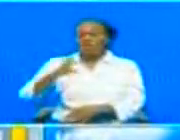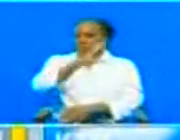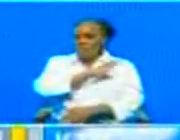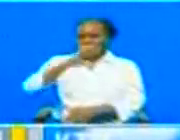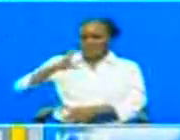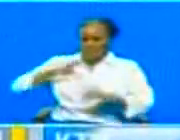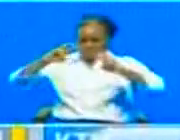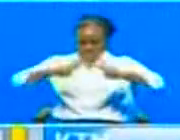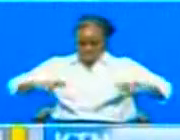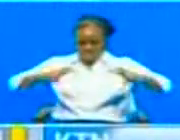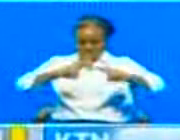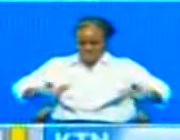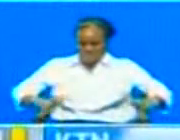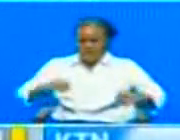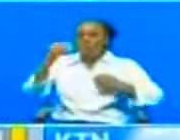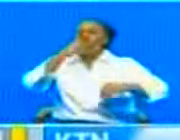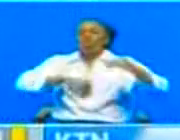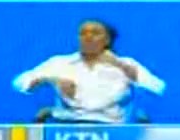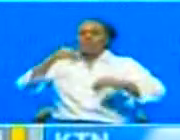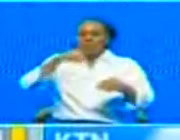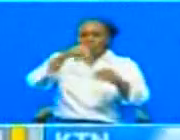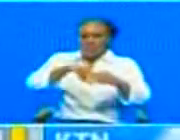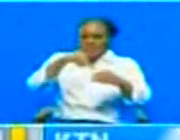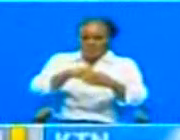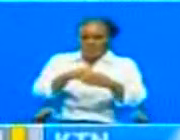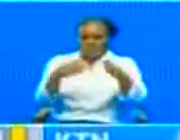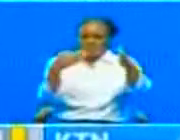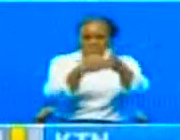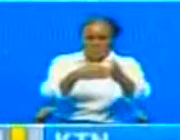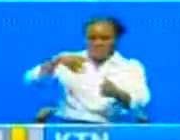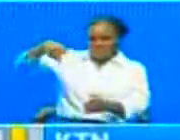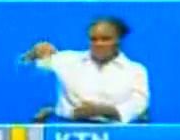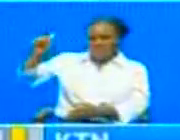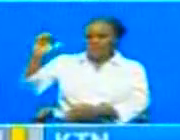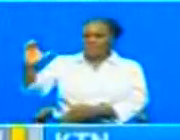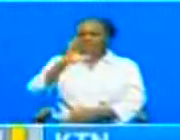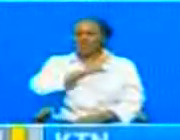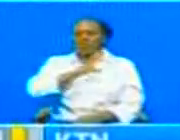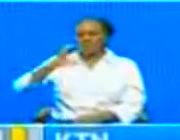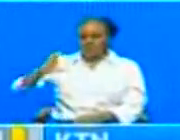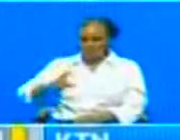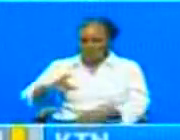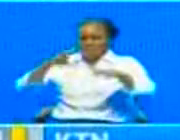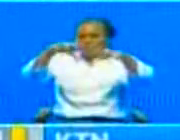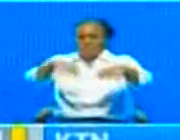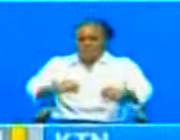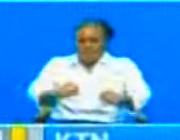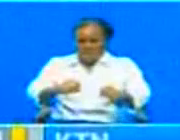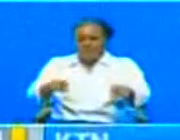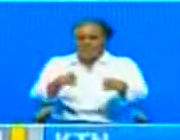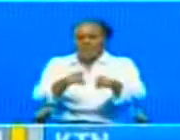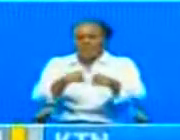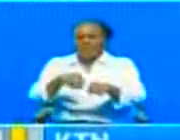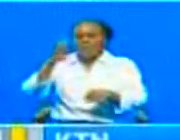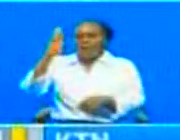is investigating allegations of corruption within the suspended Parliamentary Accounts Commission. PAC Chairman and Budalangi Member